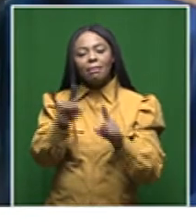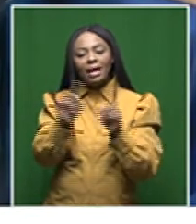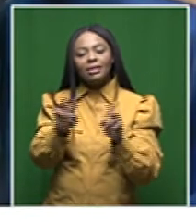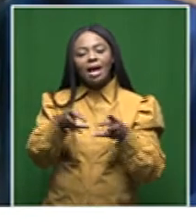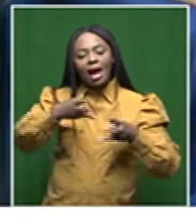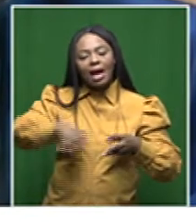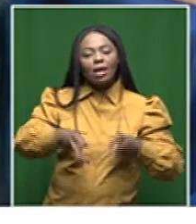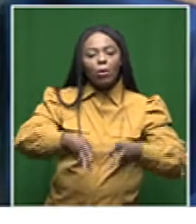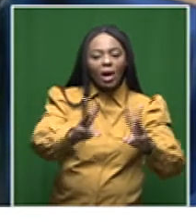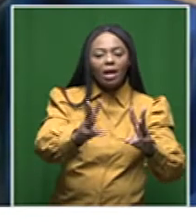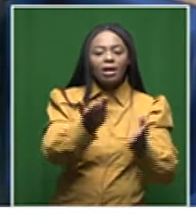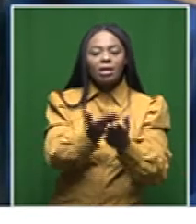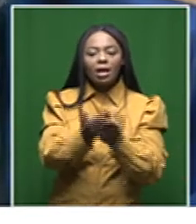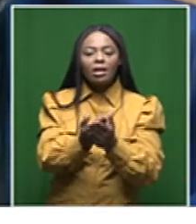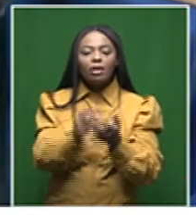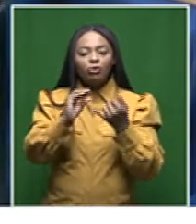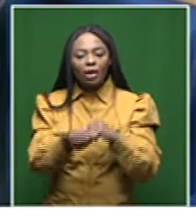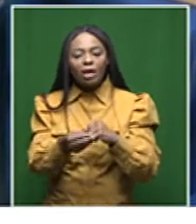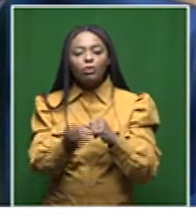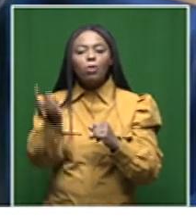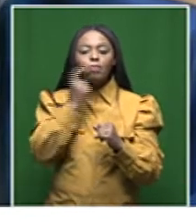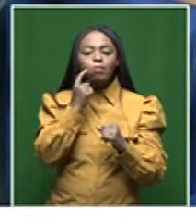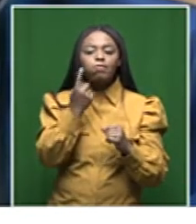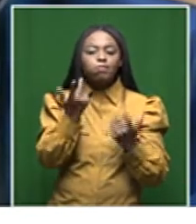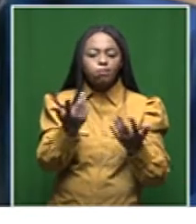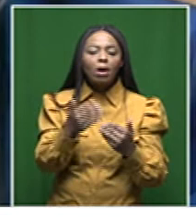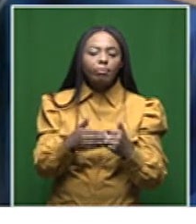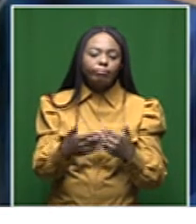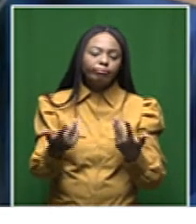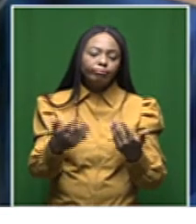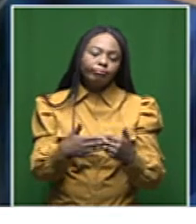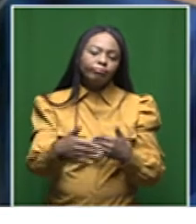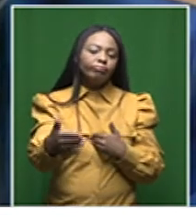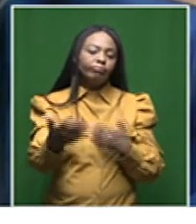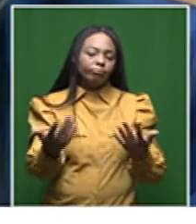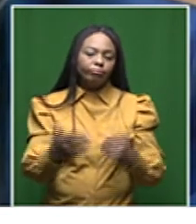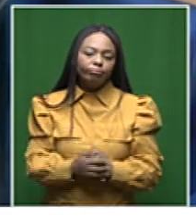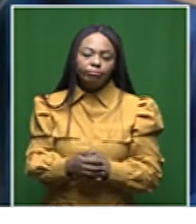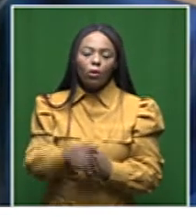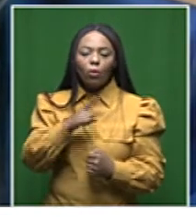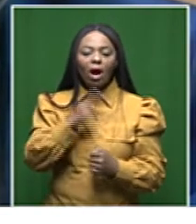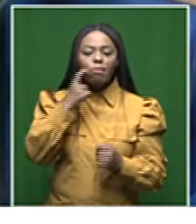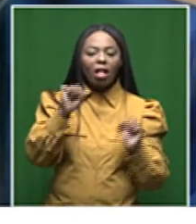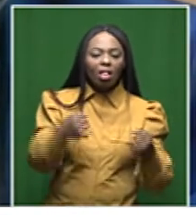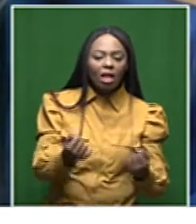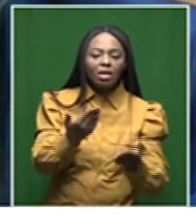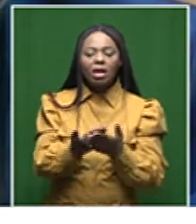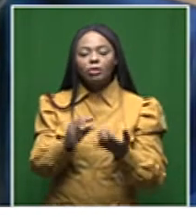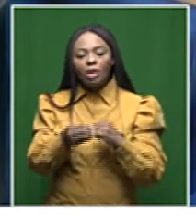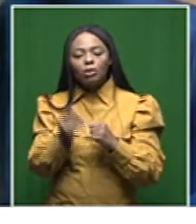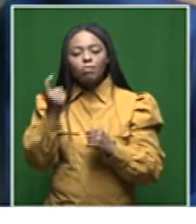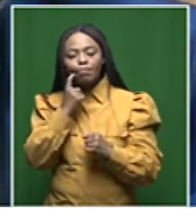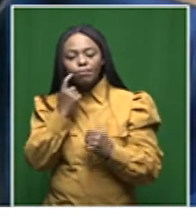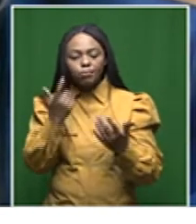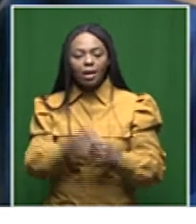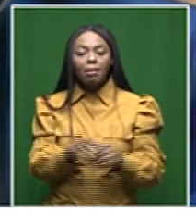in which people can go out and be able to turn their infertility into a potential fertility and really assisting all the couples that you do. But of